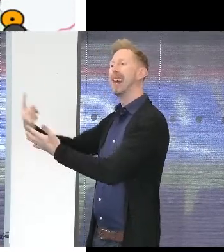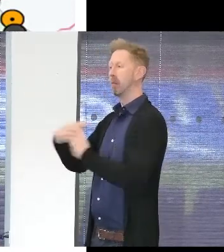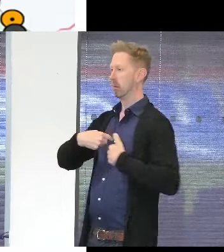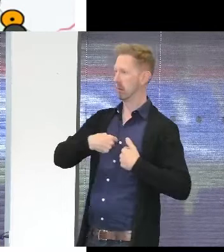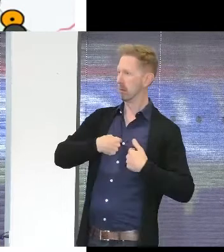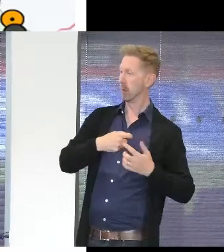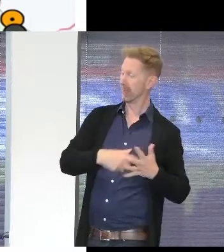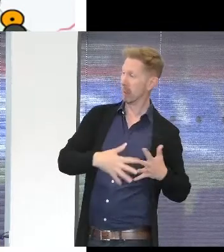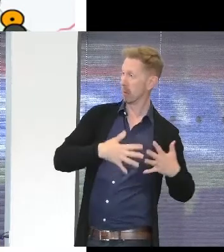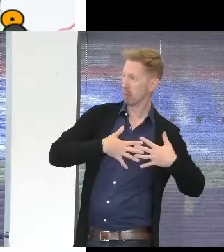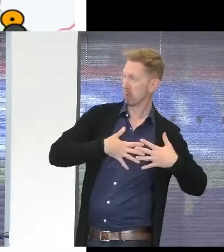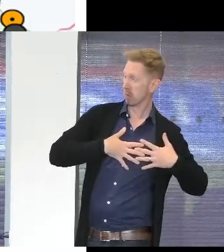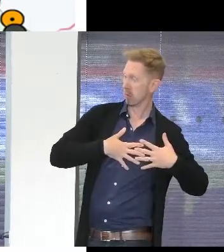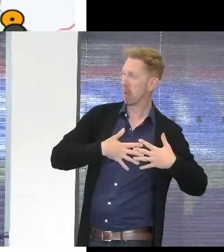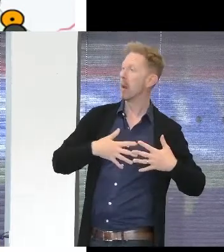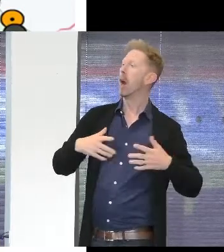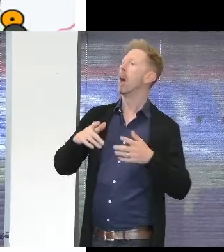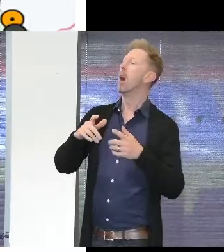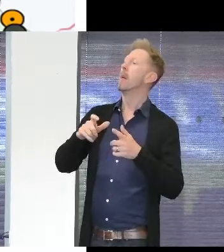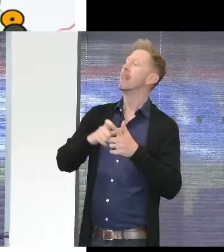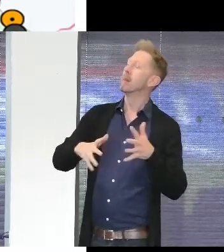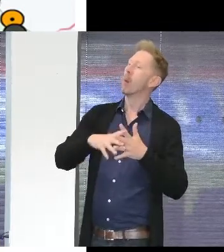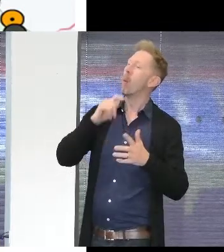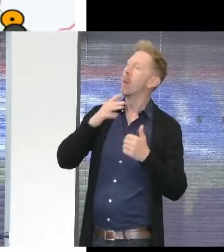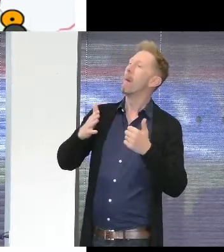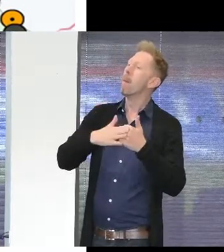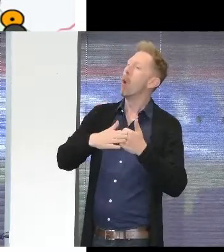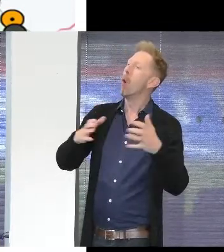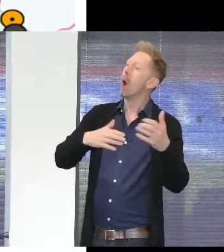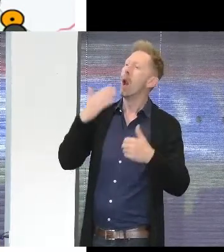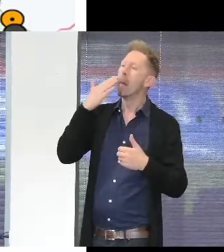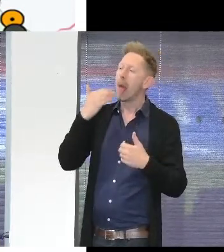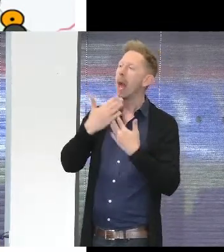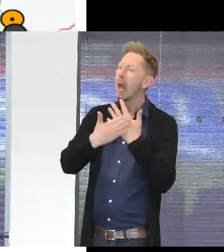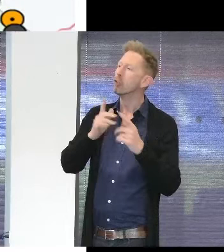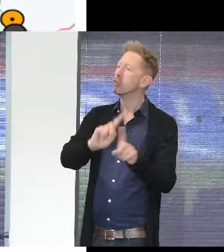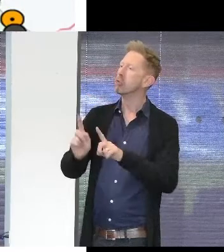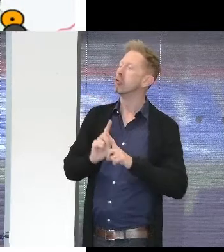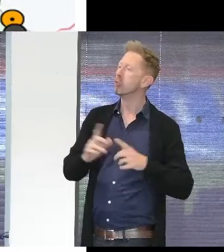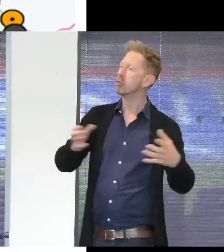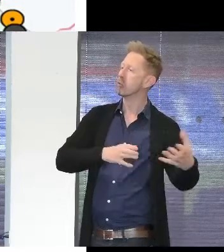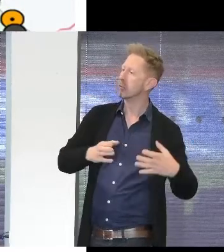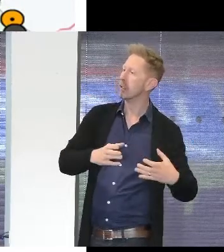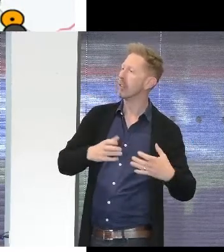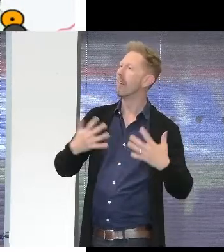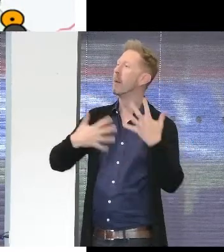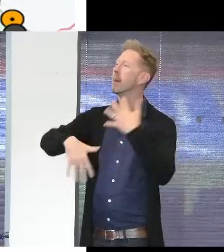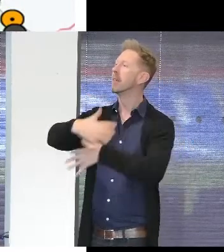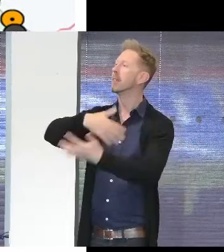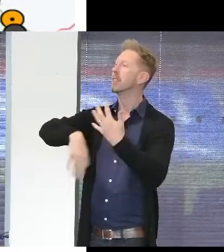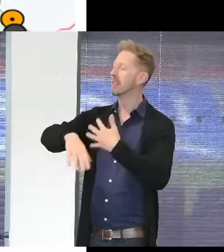means DW is going to have more BAME people, more LGBT plus people in our groups as well. So making